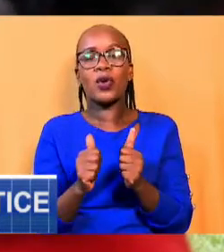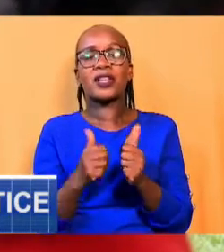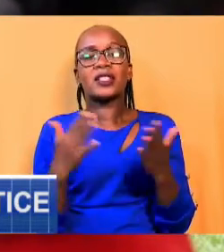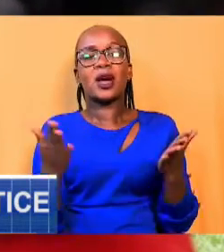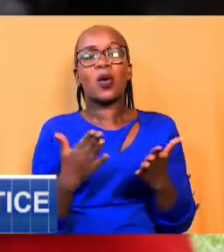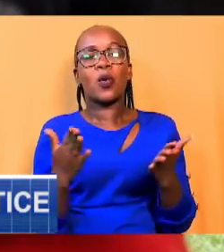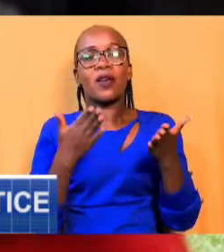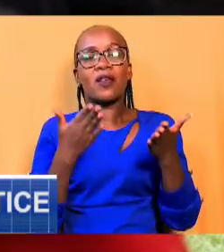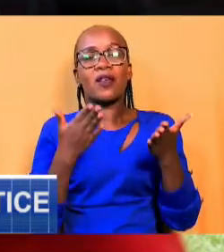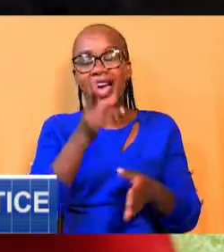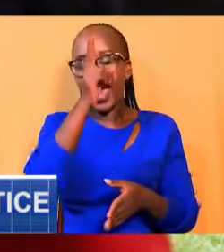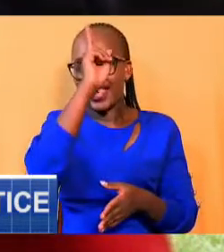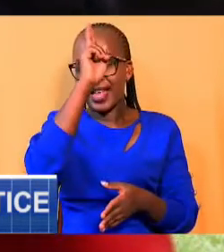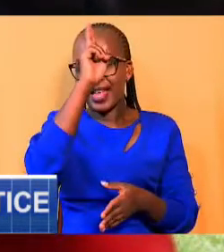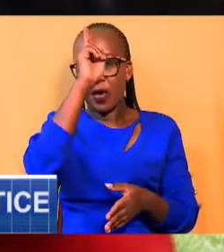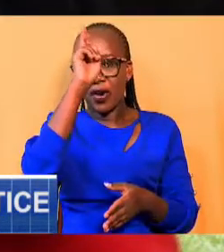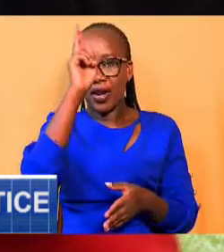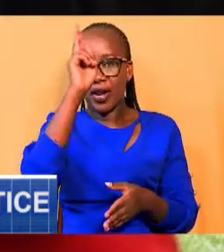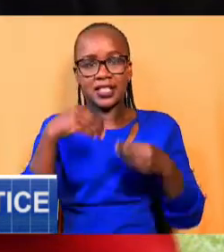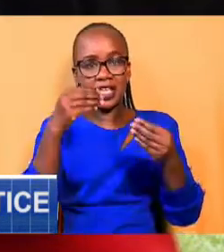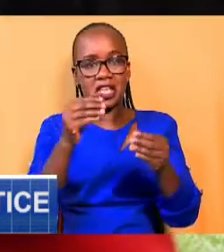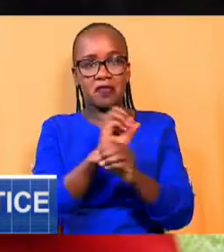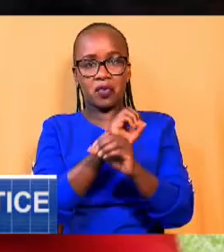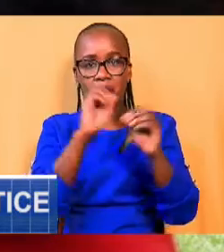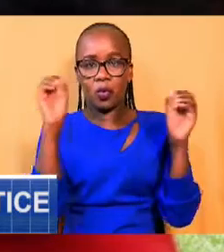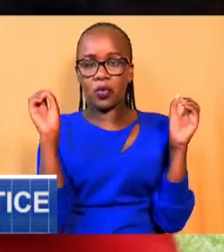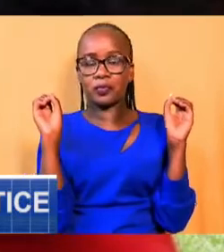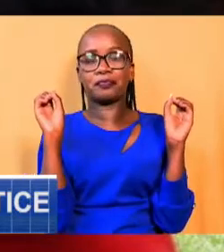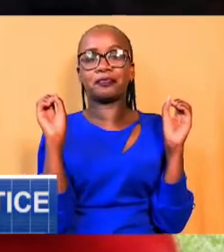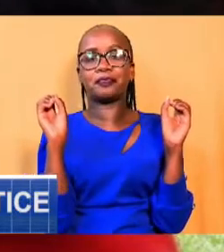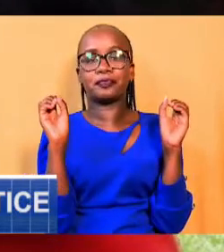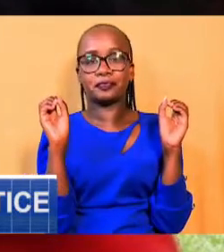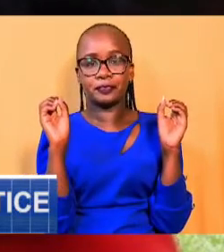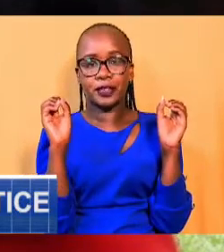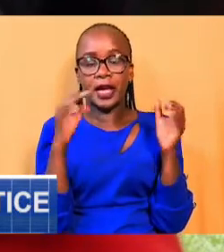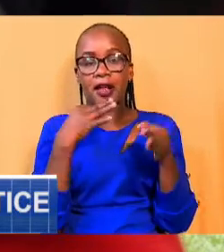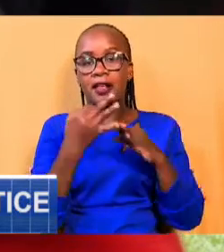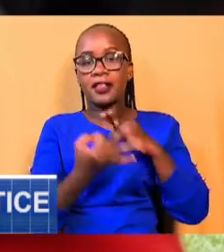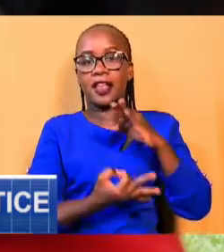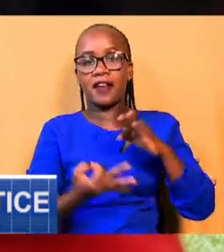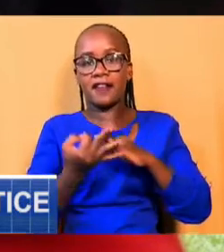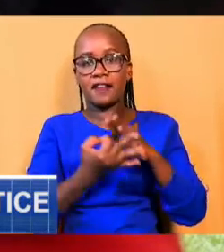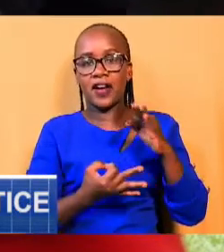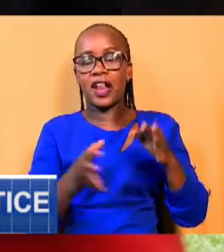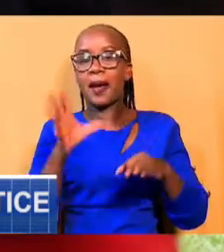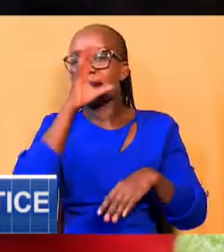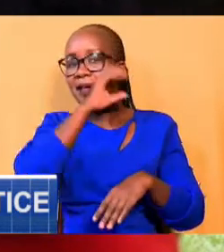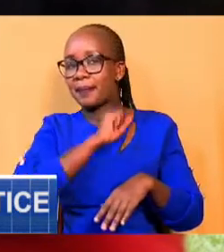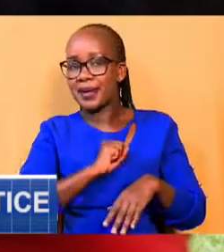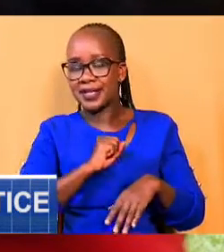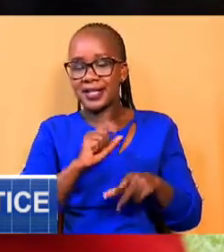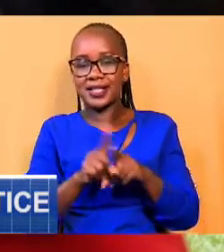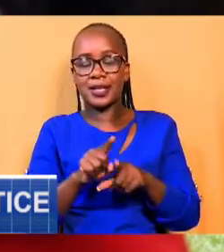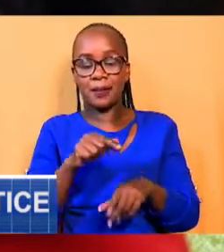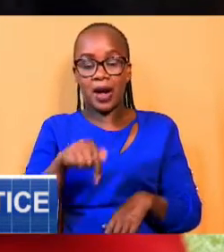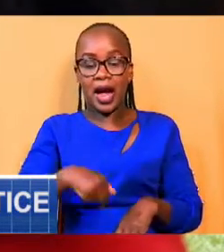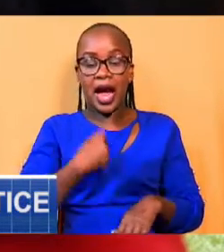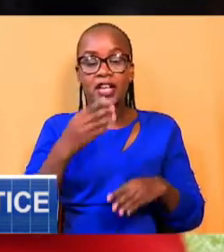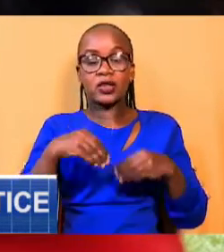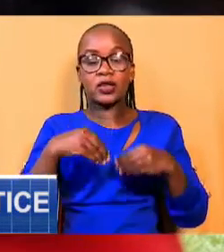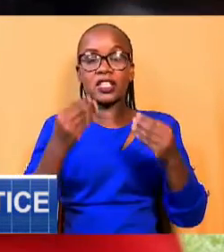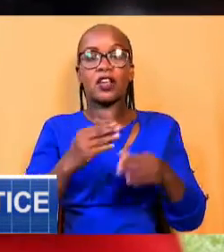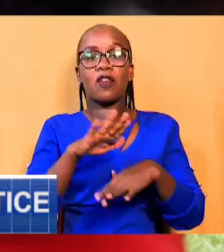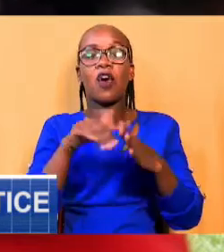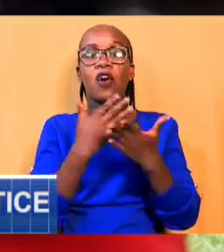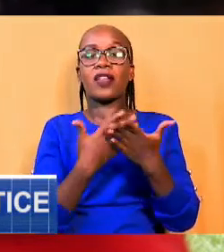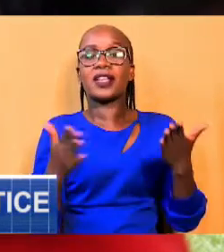kwenye alikuwa kwa polisi hawakuwekanga kwa azikuwekwa kwa faili yake, zilikuwa zinakosa. Wale sisi tulikuwa